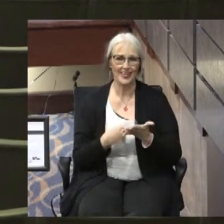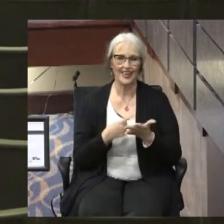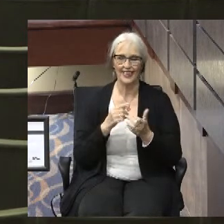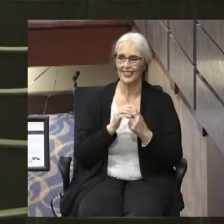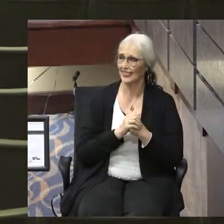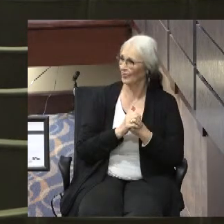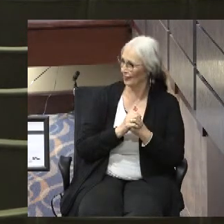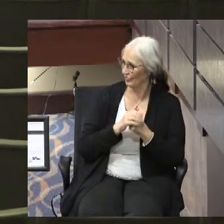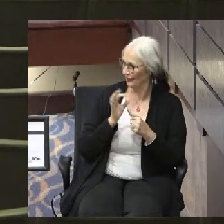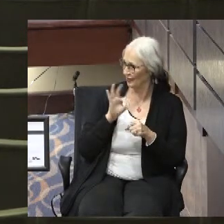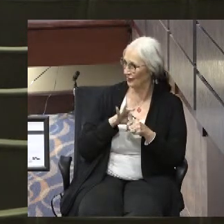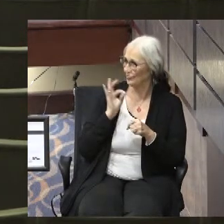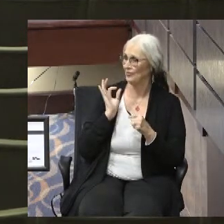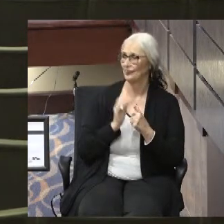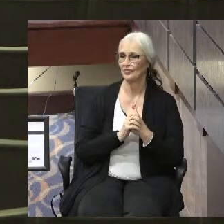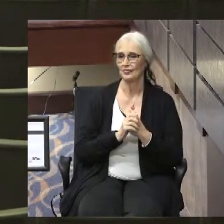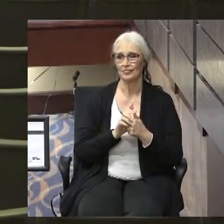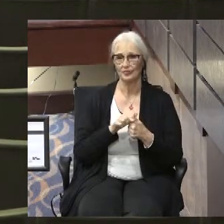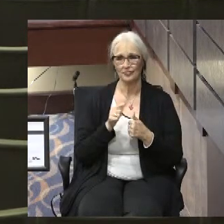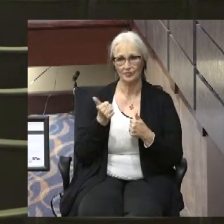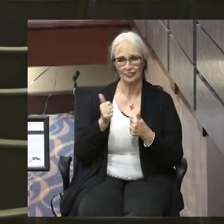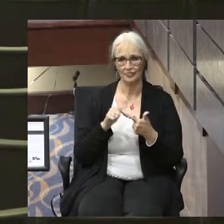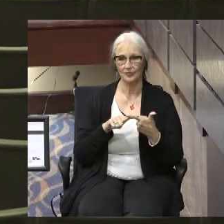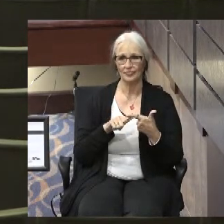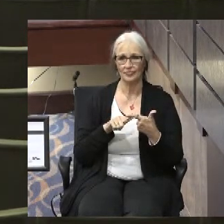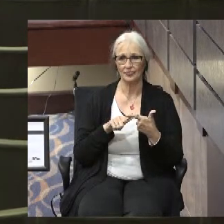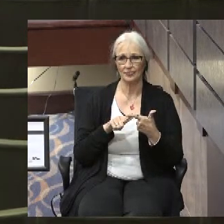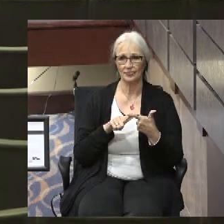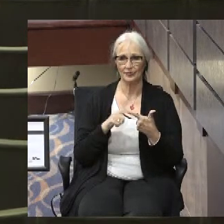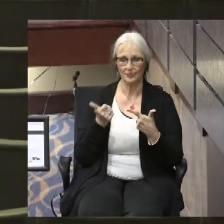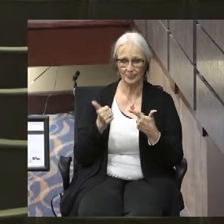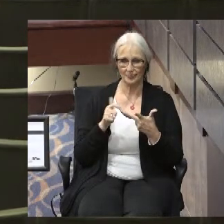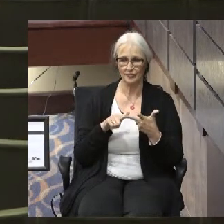poll the council. Yes.